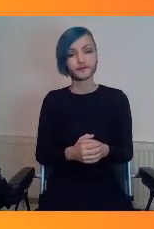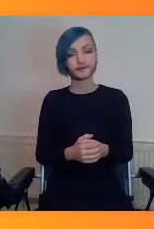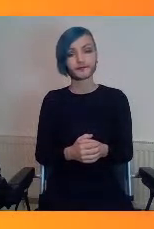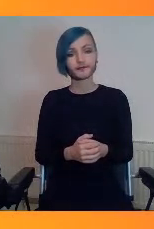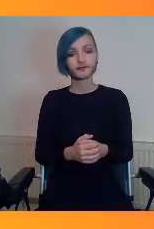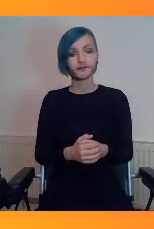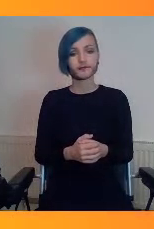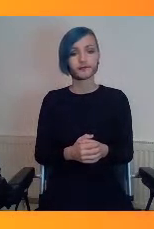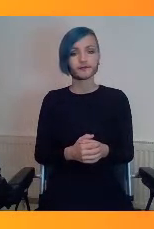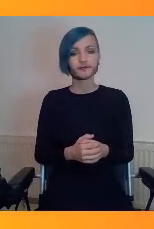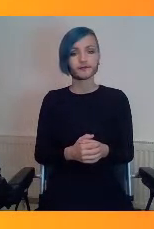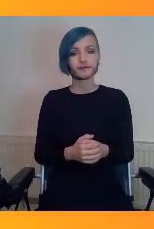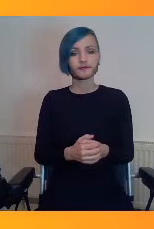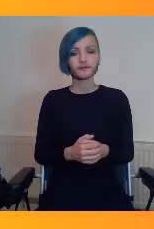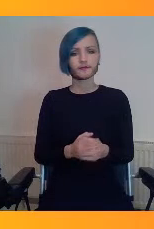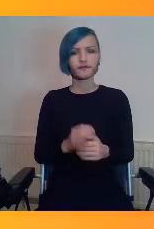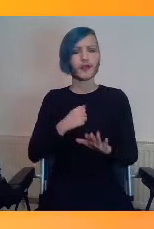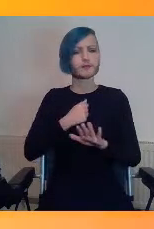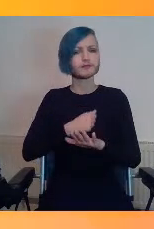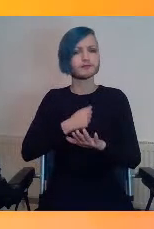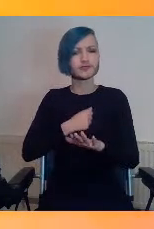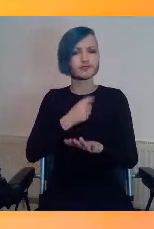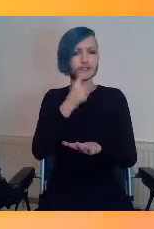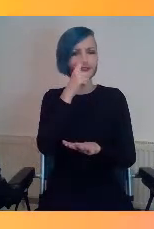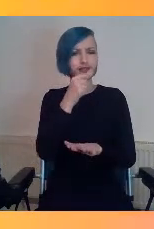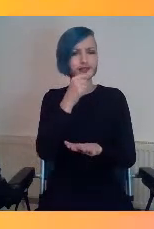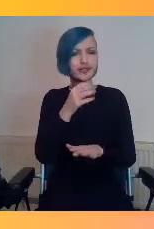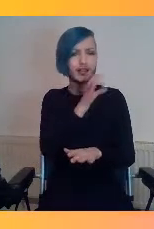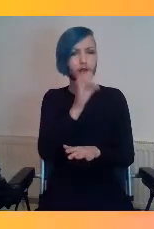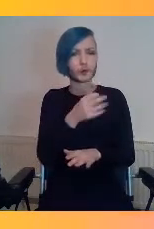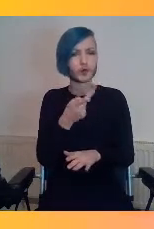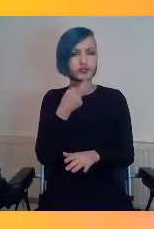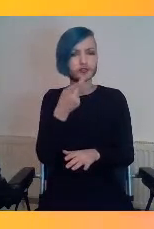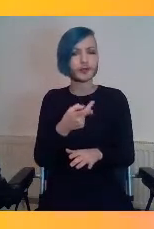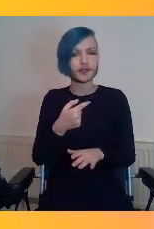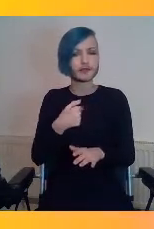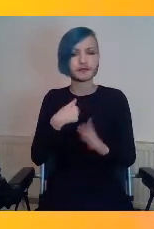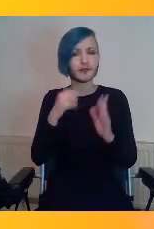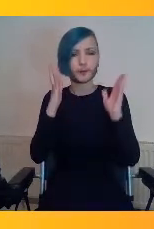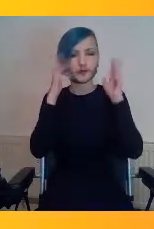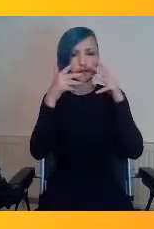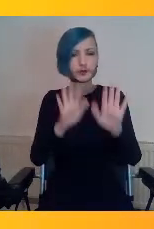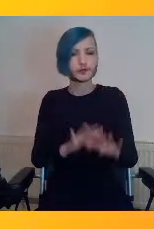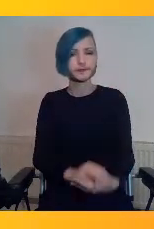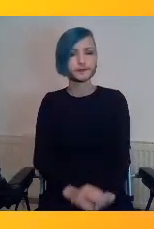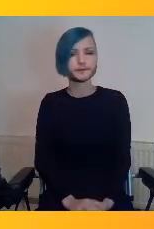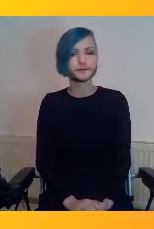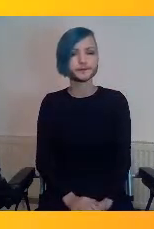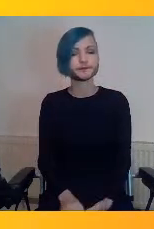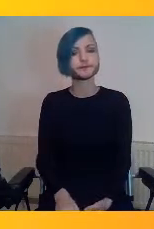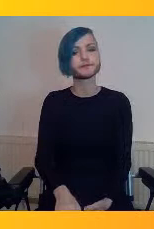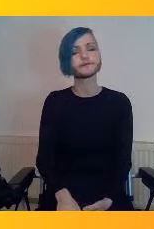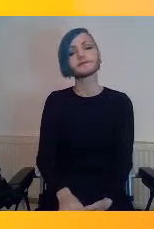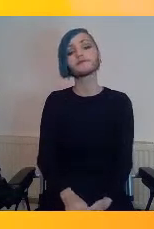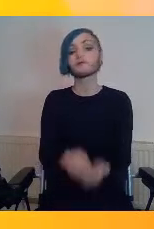I'm sorry, Sotez, can you repeat, please, a question, because sure. I didn't get it. Yeah, no problem. So,